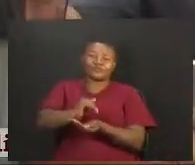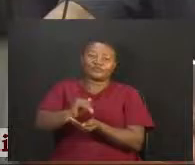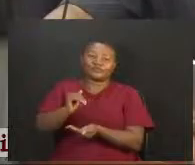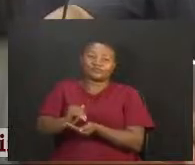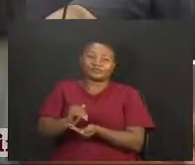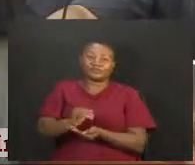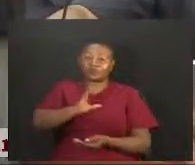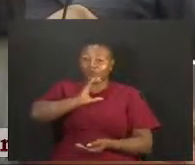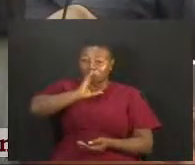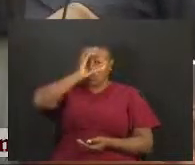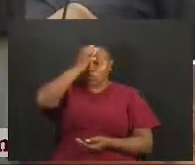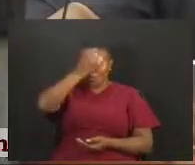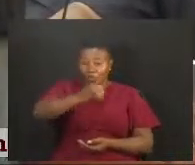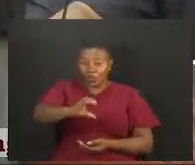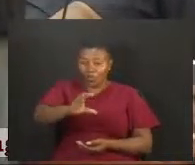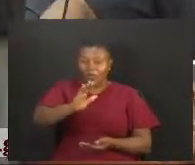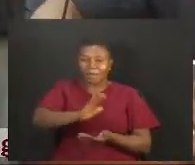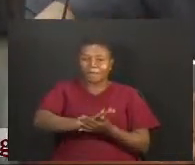Osunu Baya Nkitikiti.